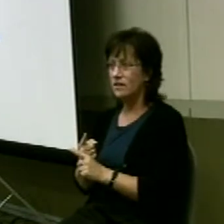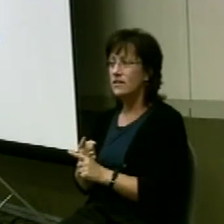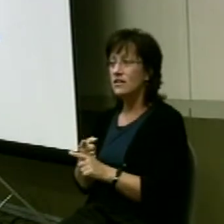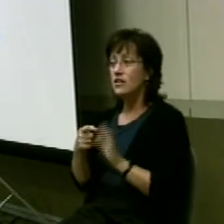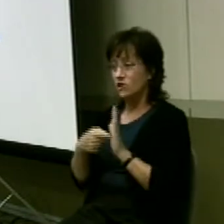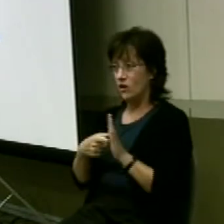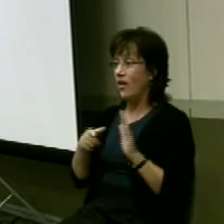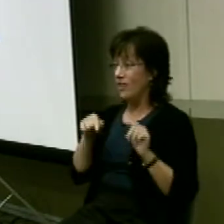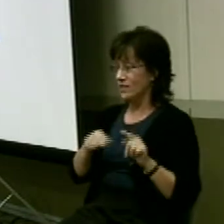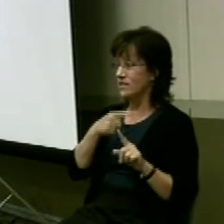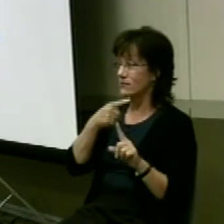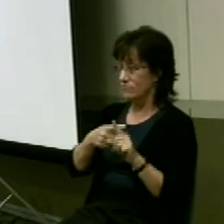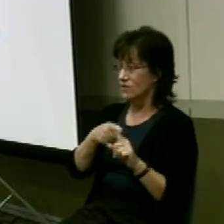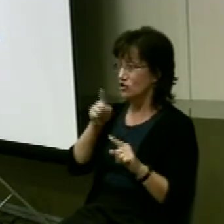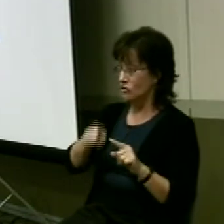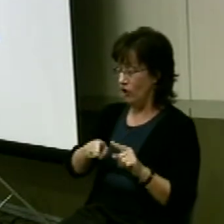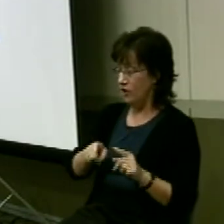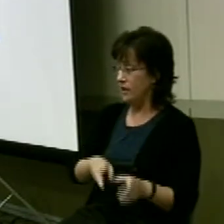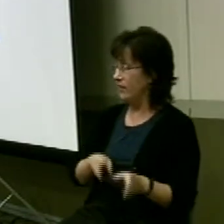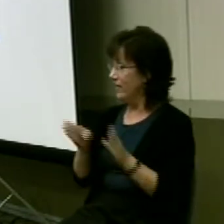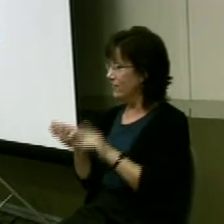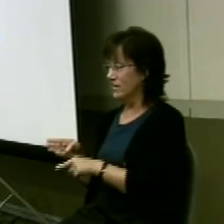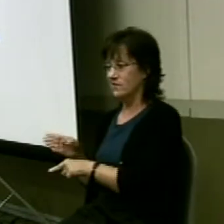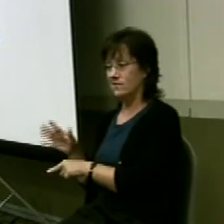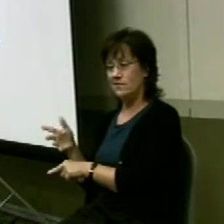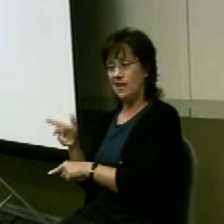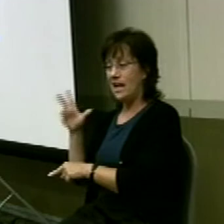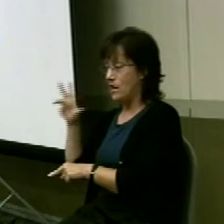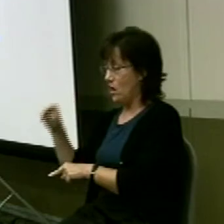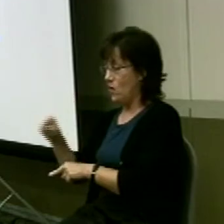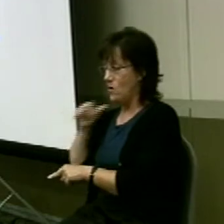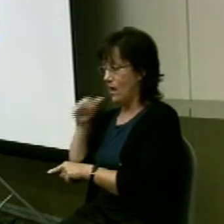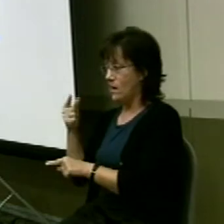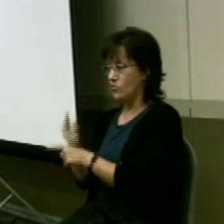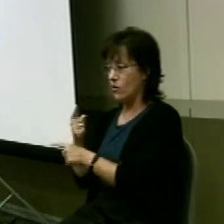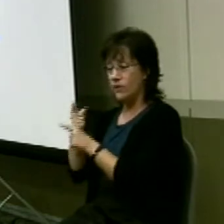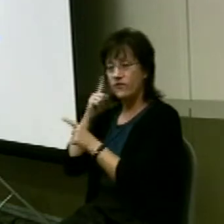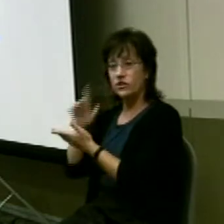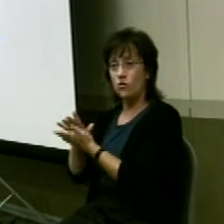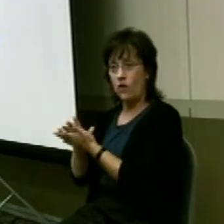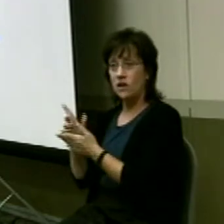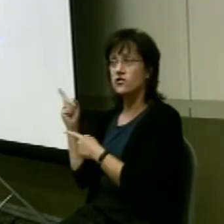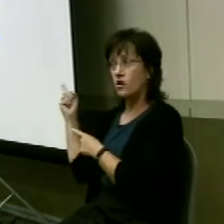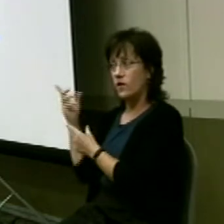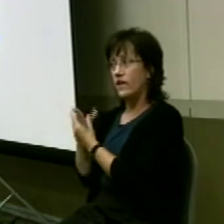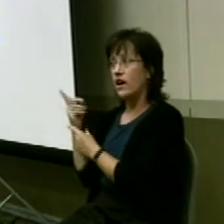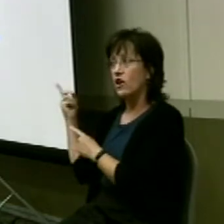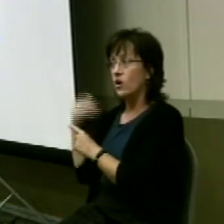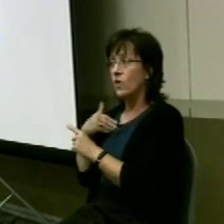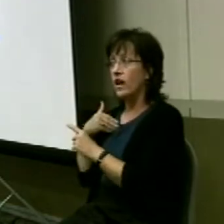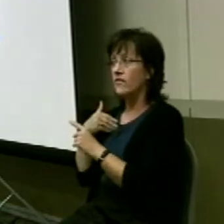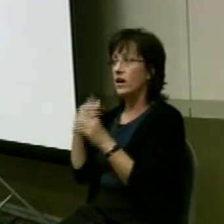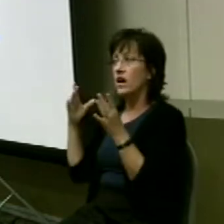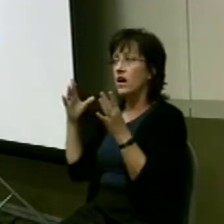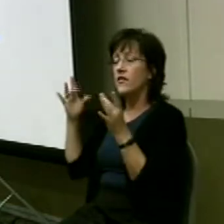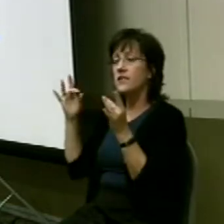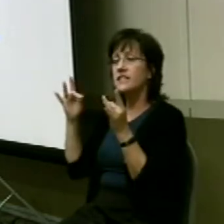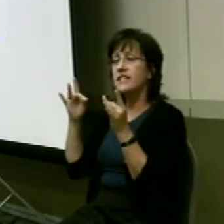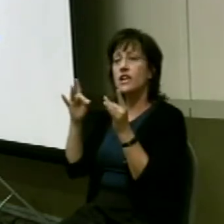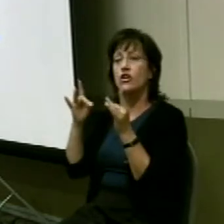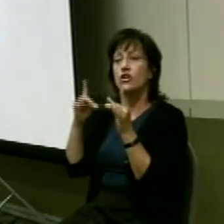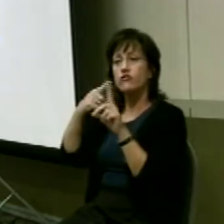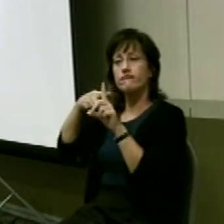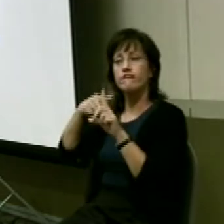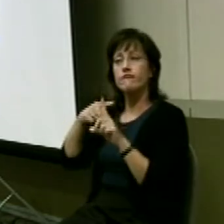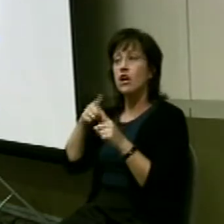inappropriate. So we showed him how he should behave, and we showed him what was not appropriate for school. So in here we